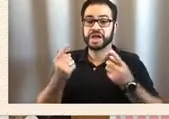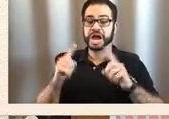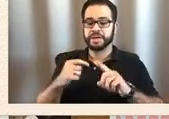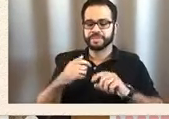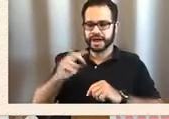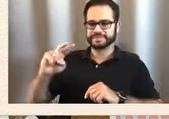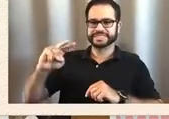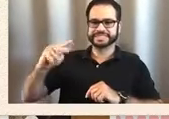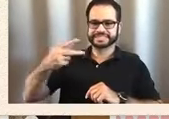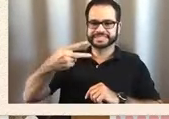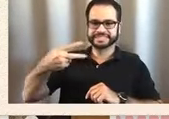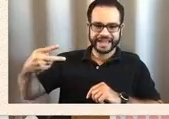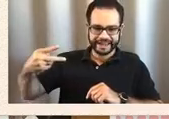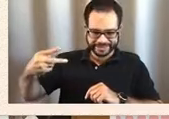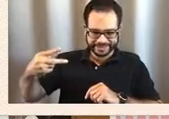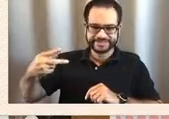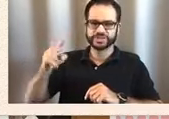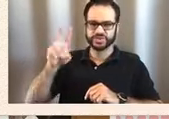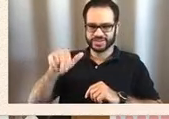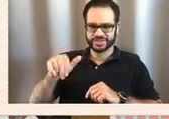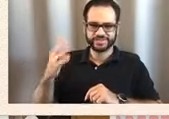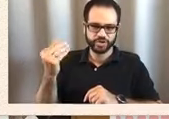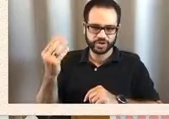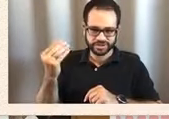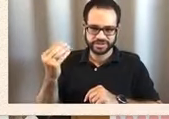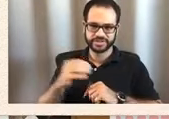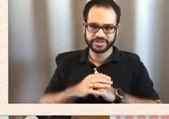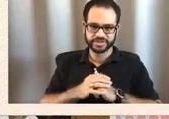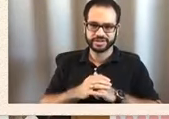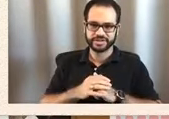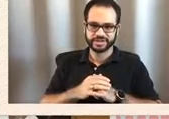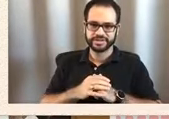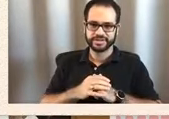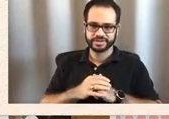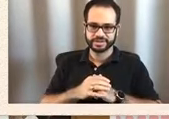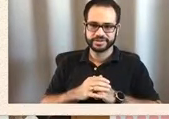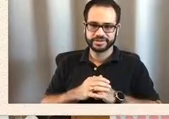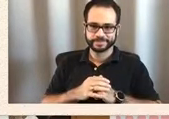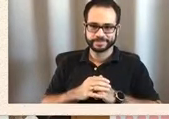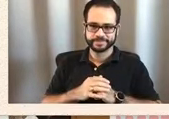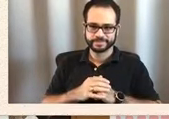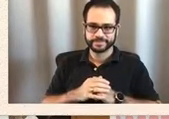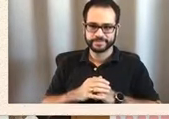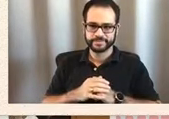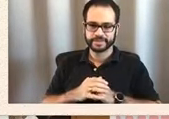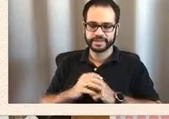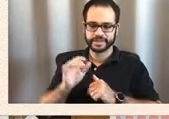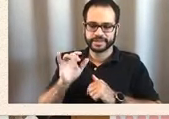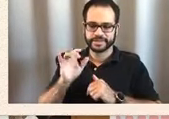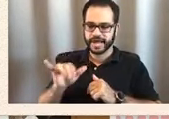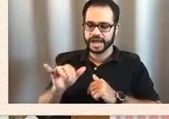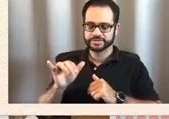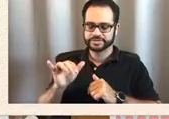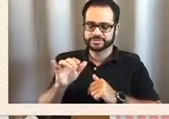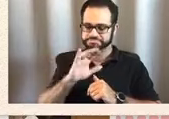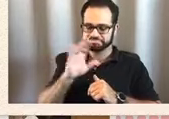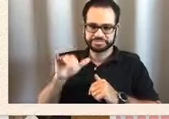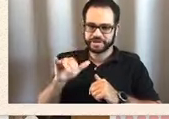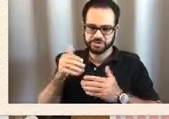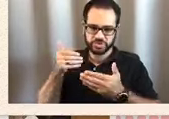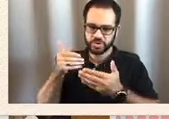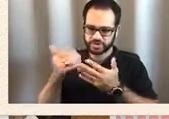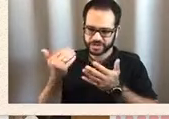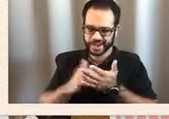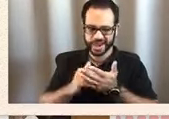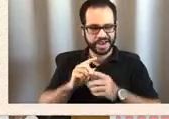2014, and that's haven't come any place since then. But that's okay.